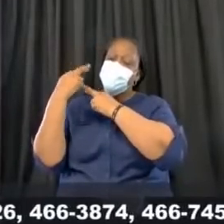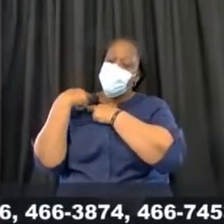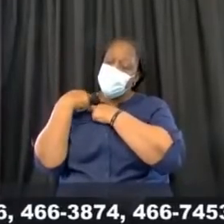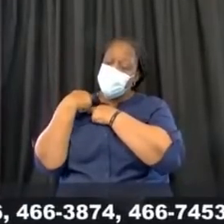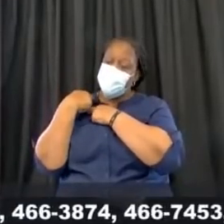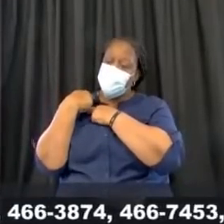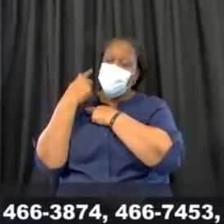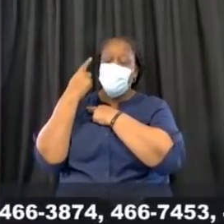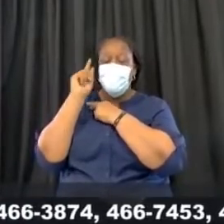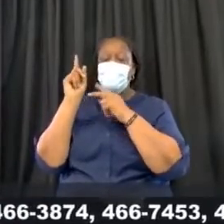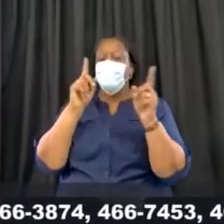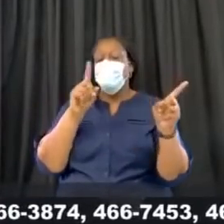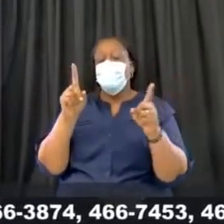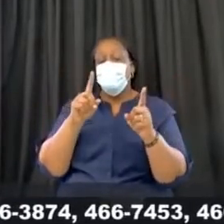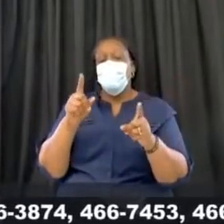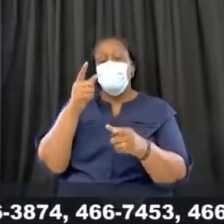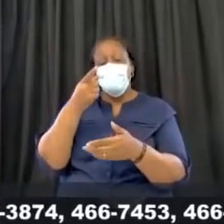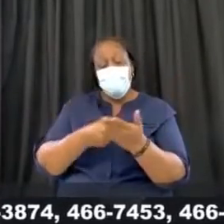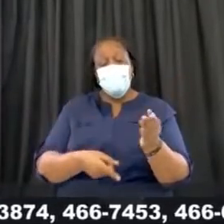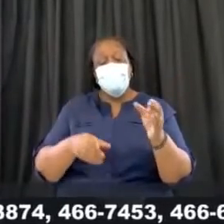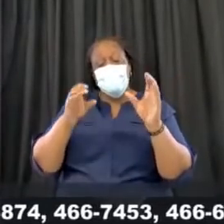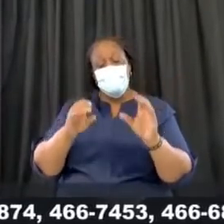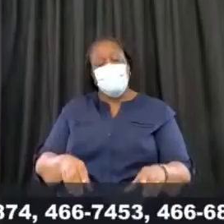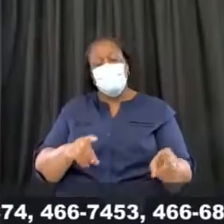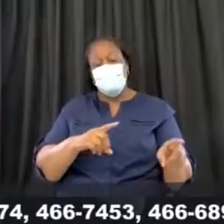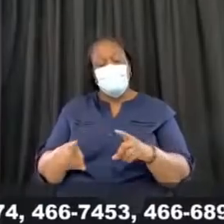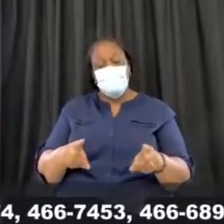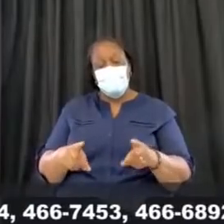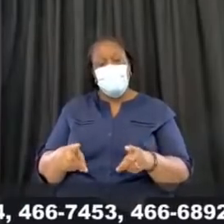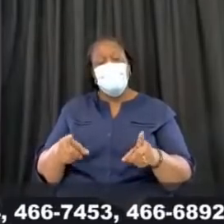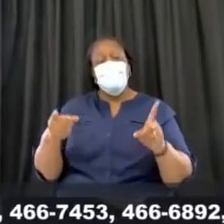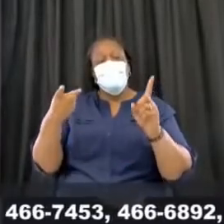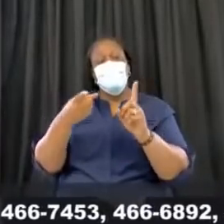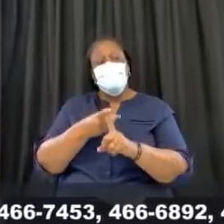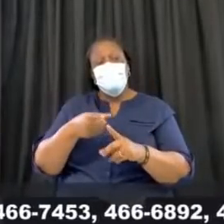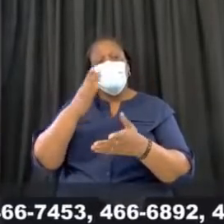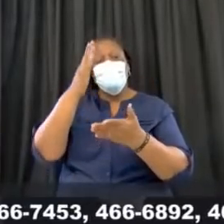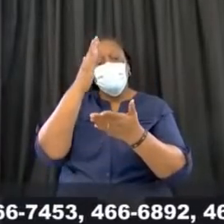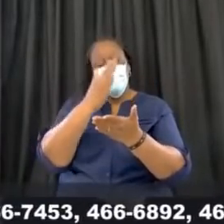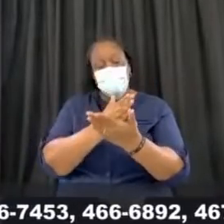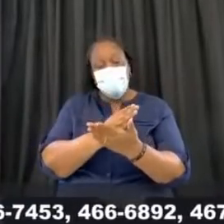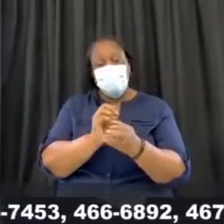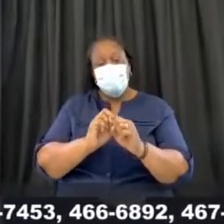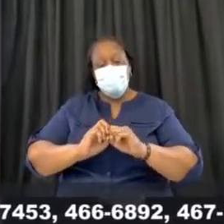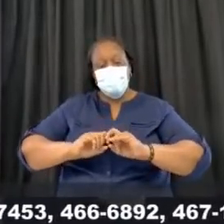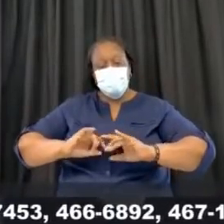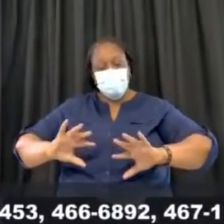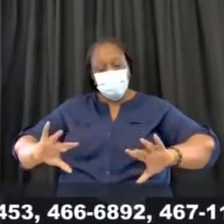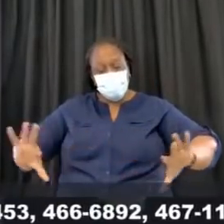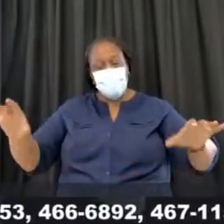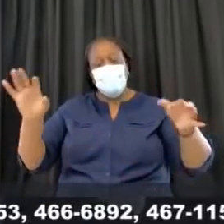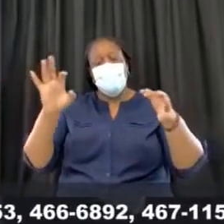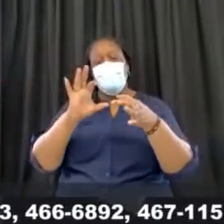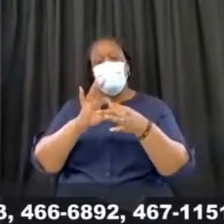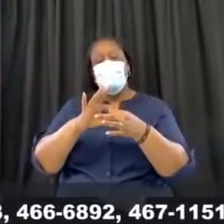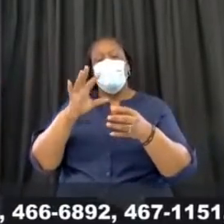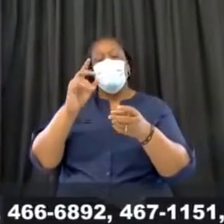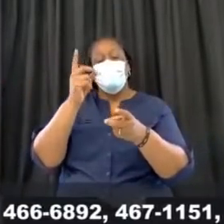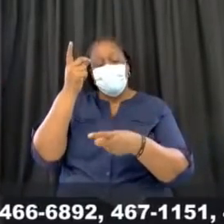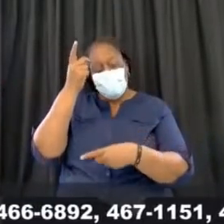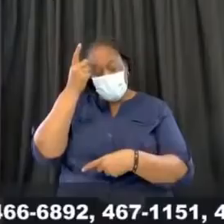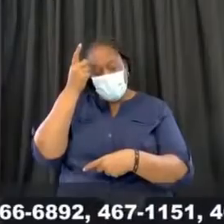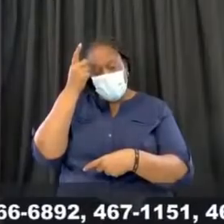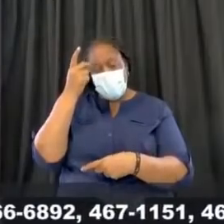responsibility of doing what they can to decrease viral transmission, by persons doing what they can to make sure that they